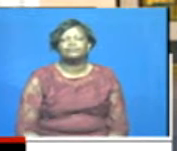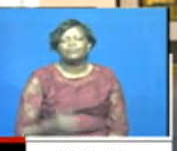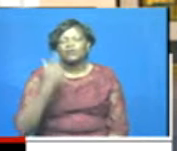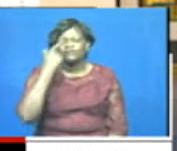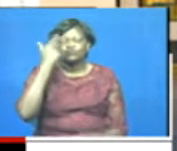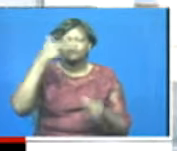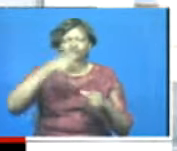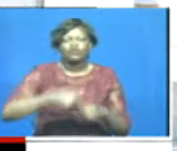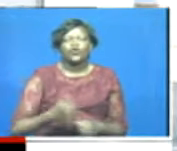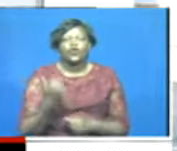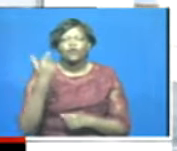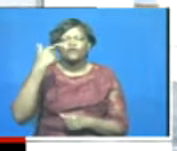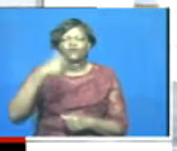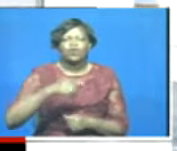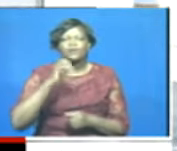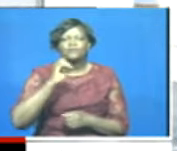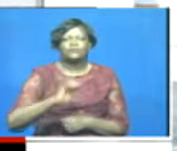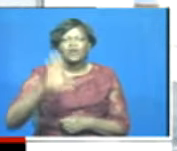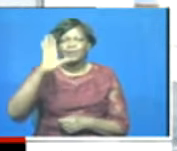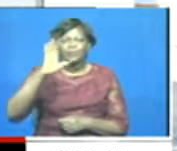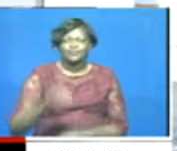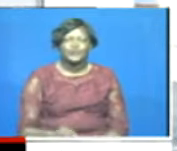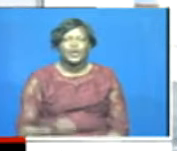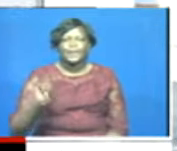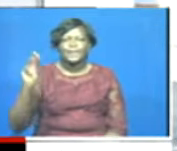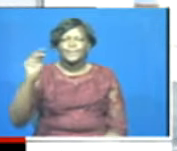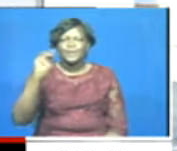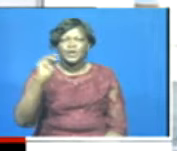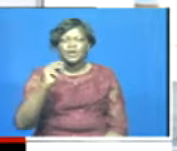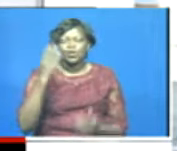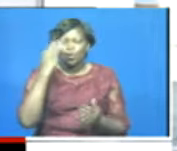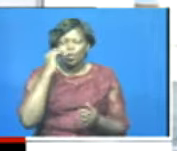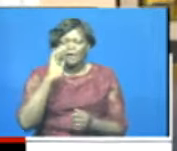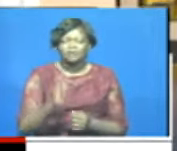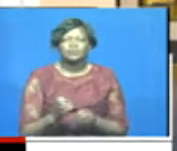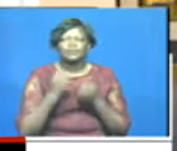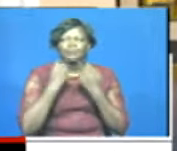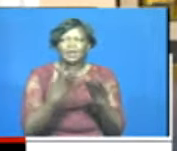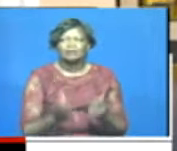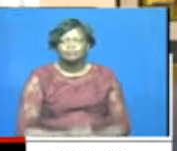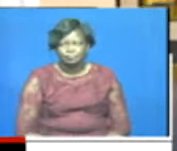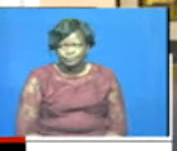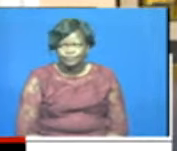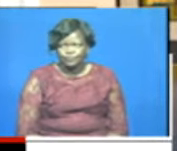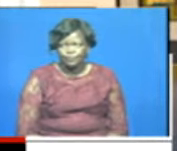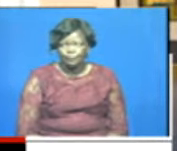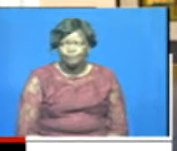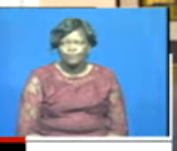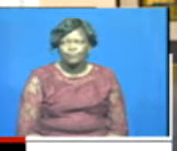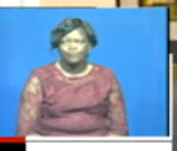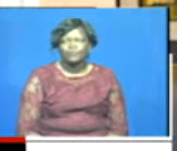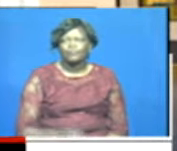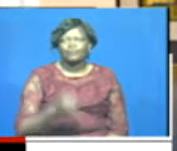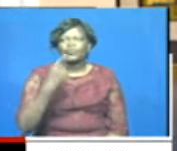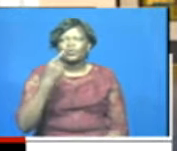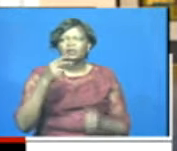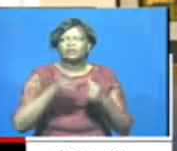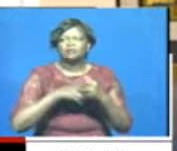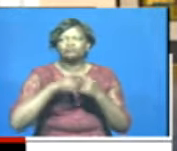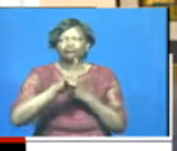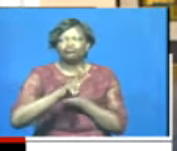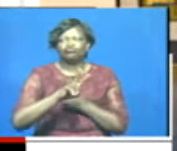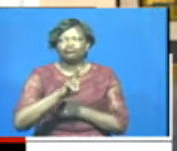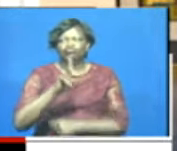fuel will be most expensive in Mandera, where a litre of super petrol will retail at 172 shillings